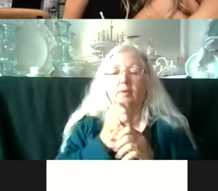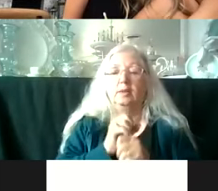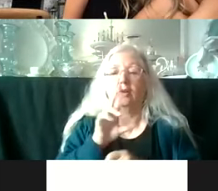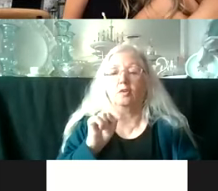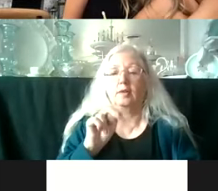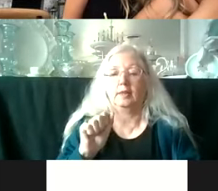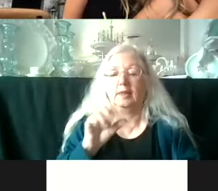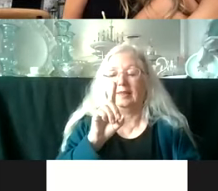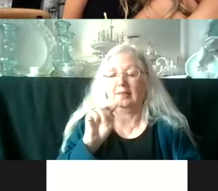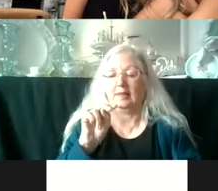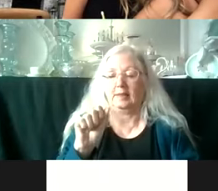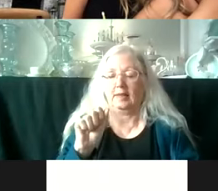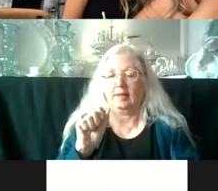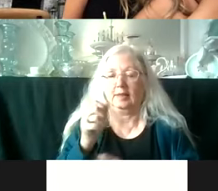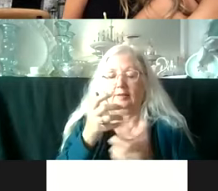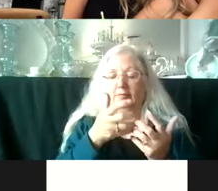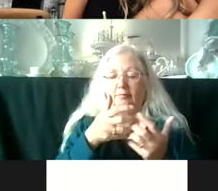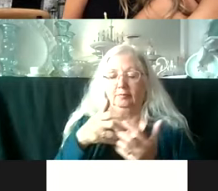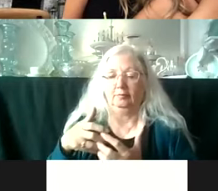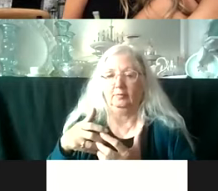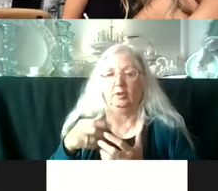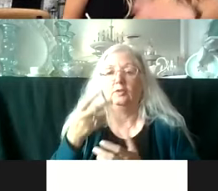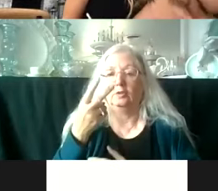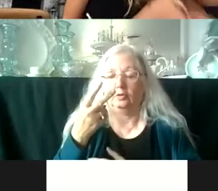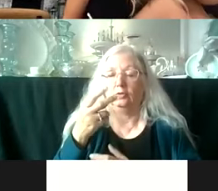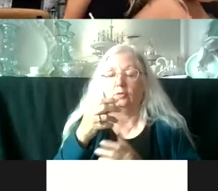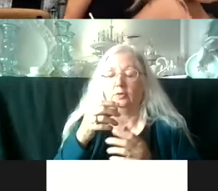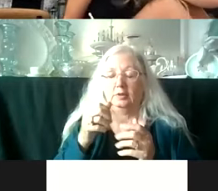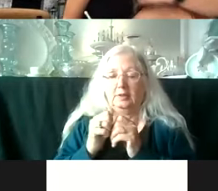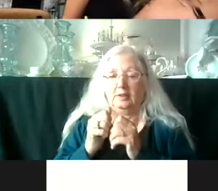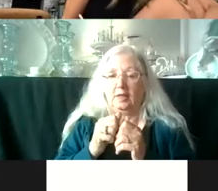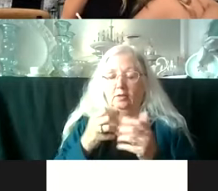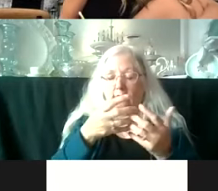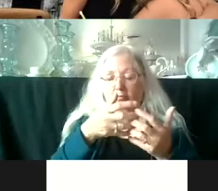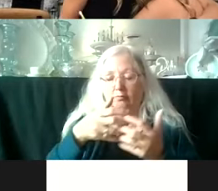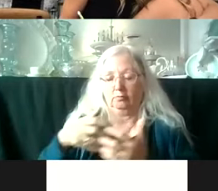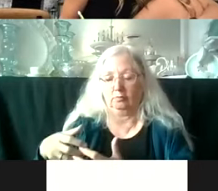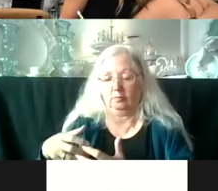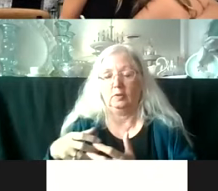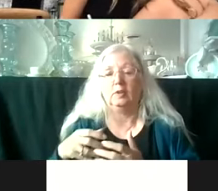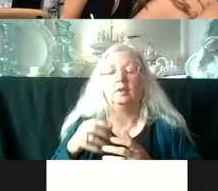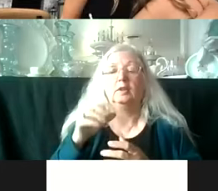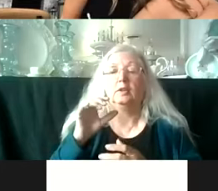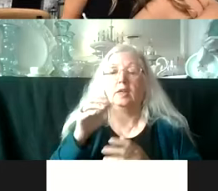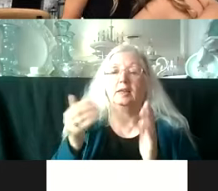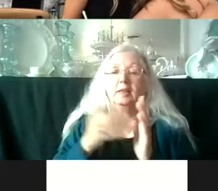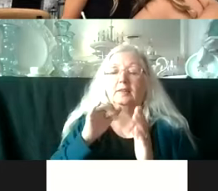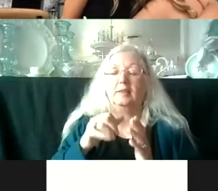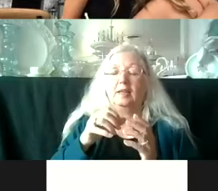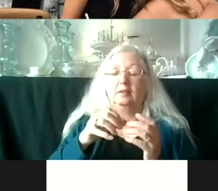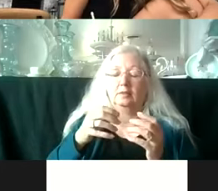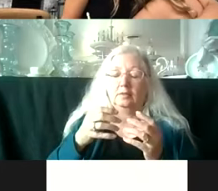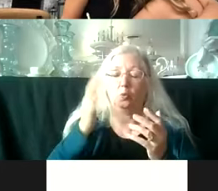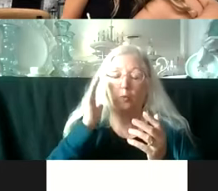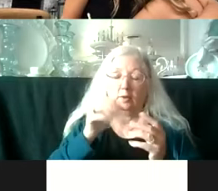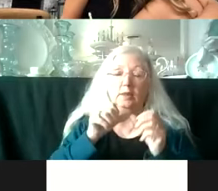RNA-DNA matrix that is forming, where we have the two strands together over a set period of time. And again, this elongation continues